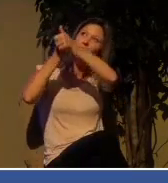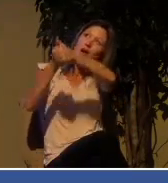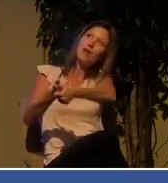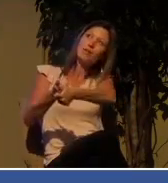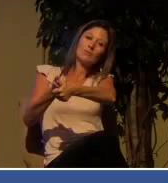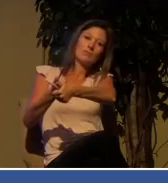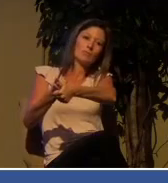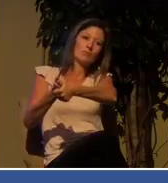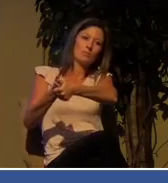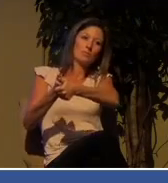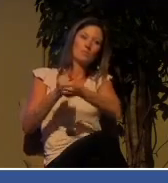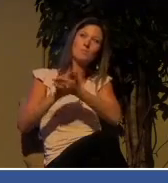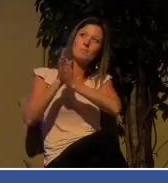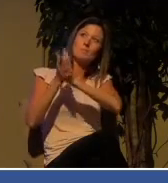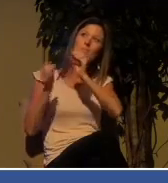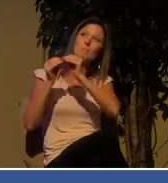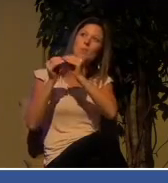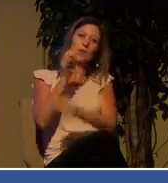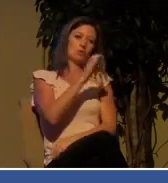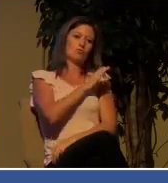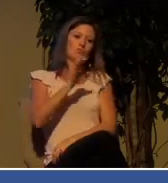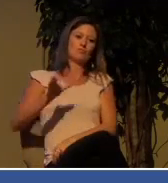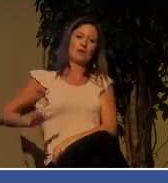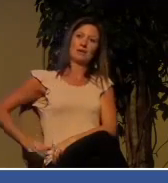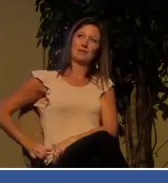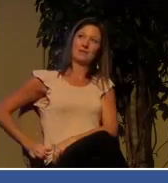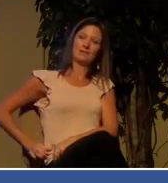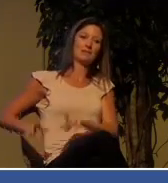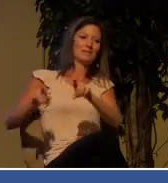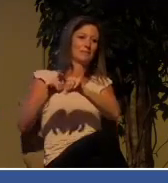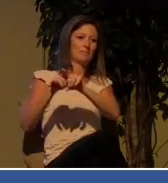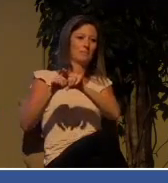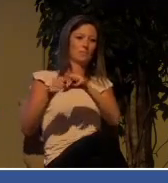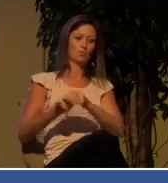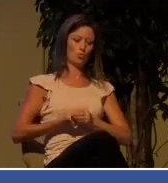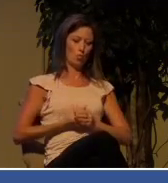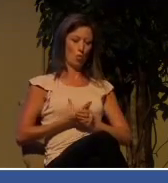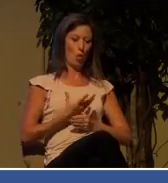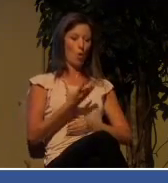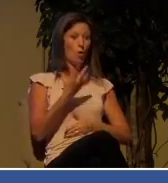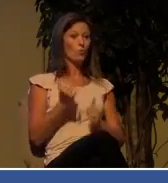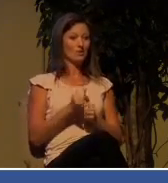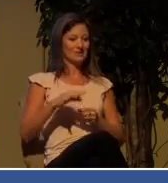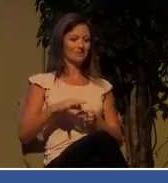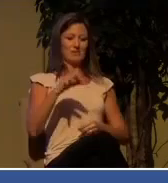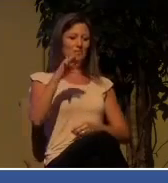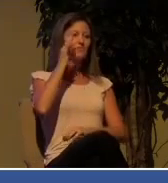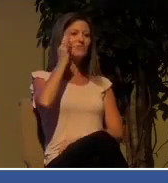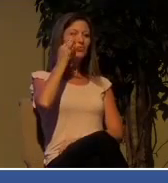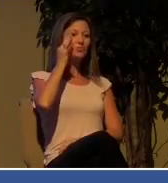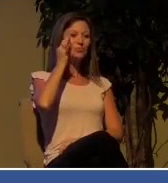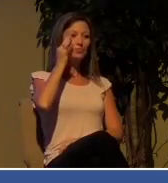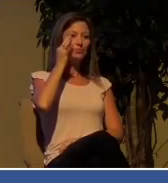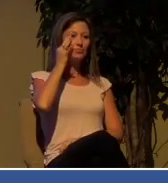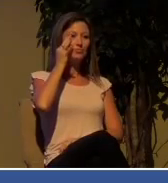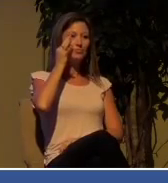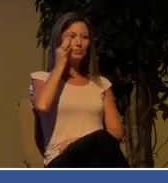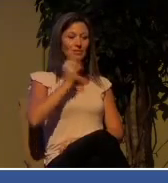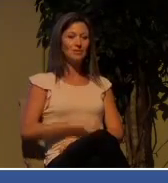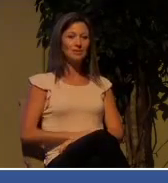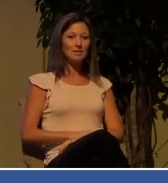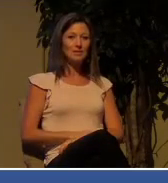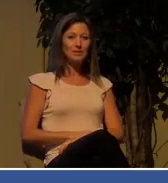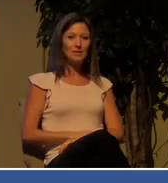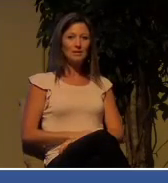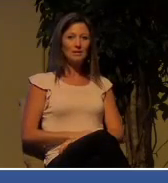be more Christ-like, growing in spiritual fruit, exercising spiritual gifts, but also to